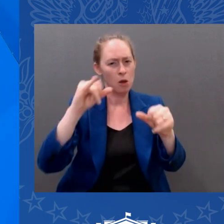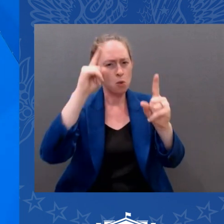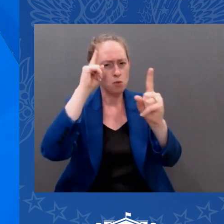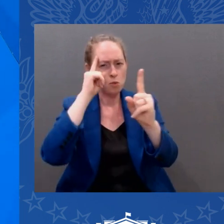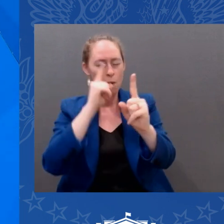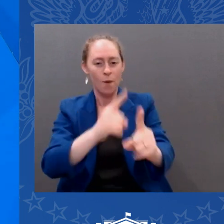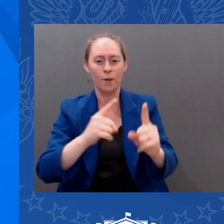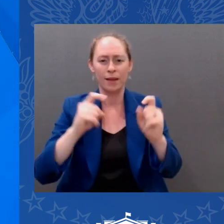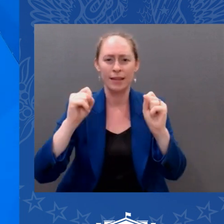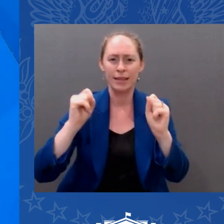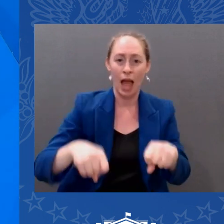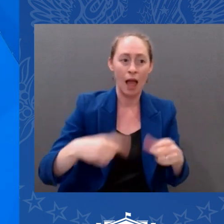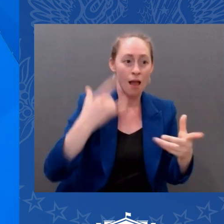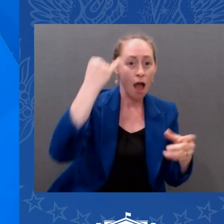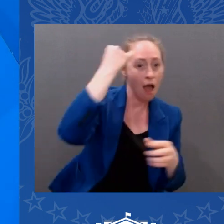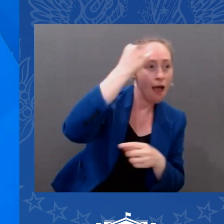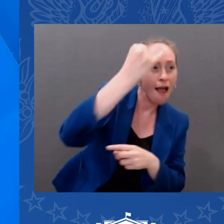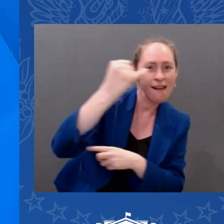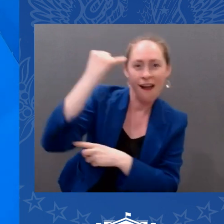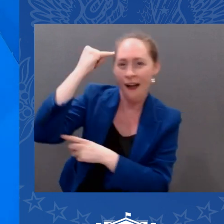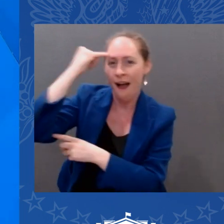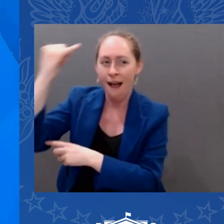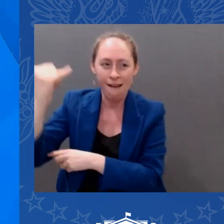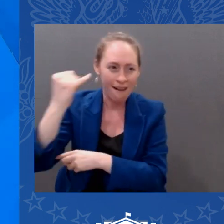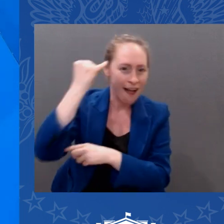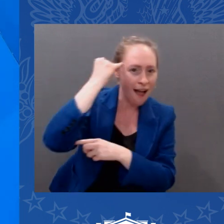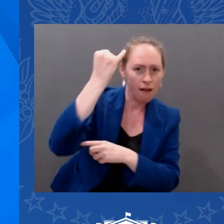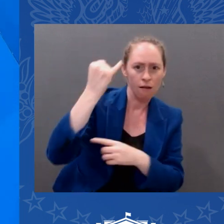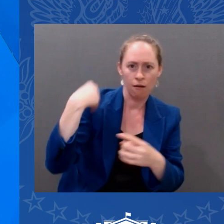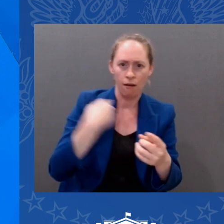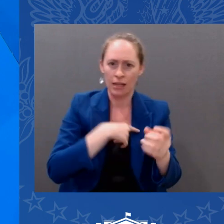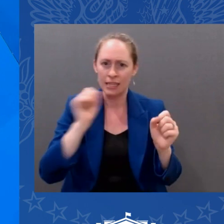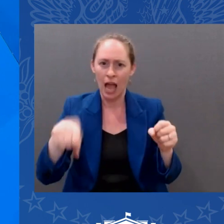demonstrate to our people the incredible power of democracies to deliver